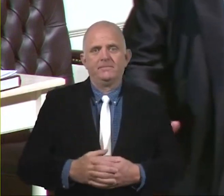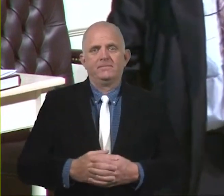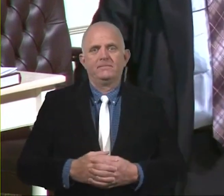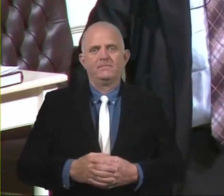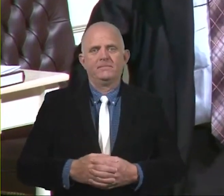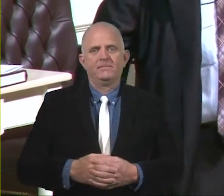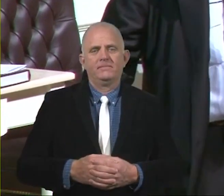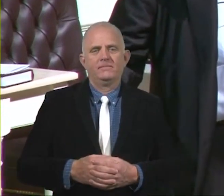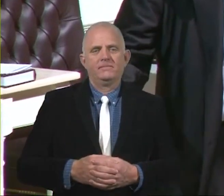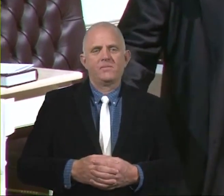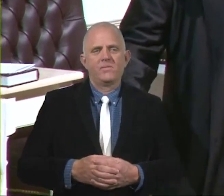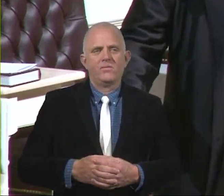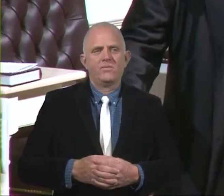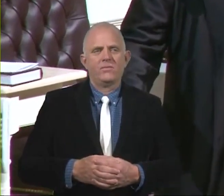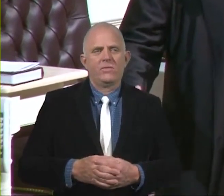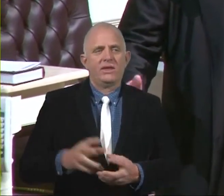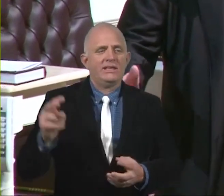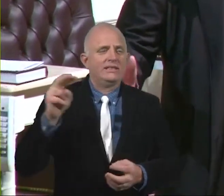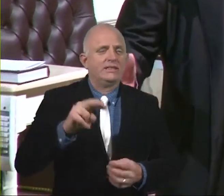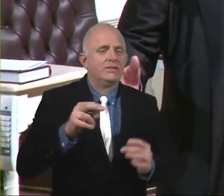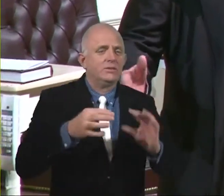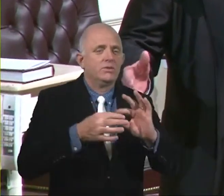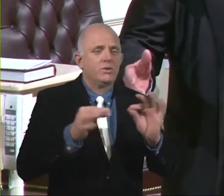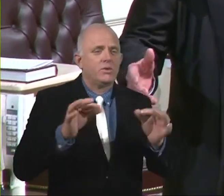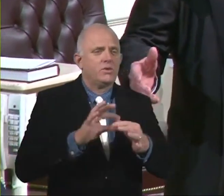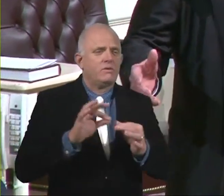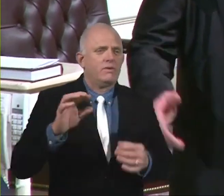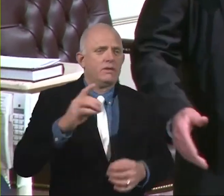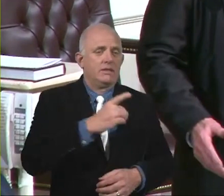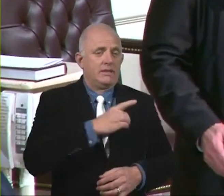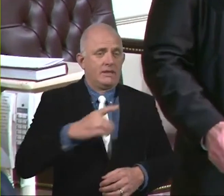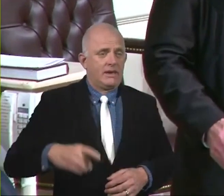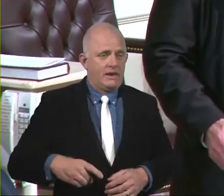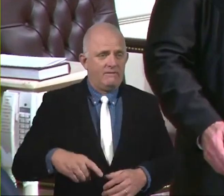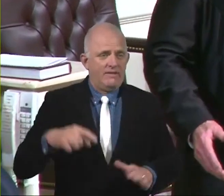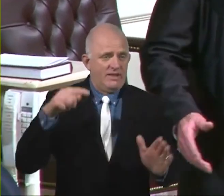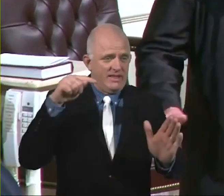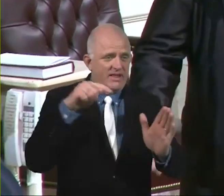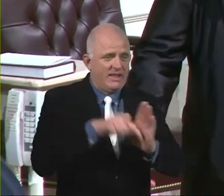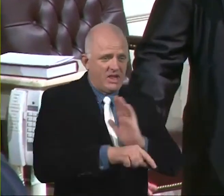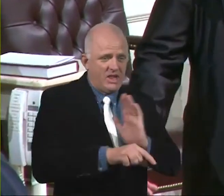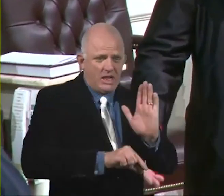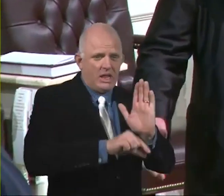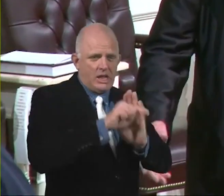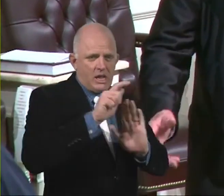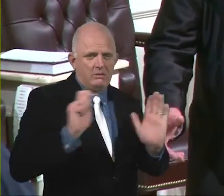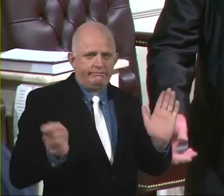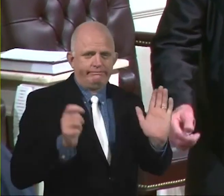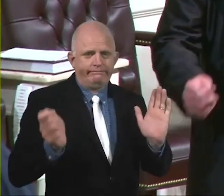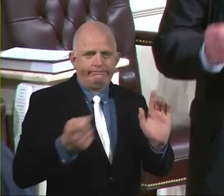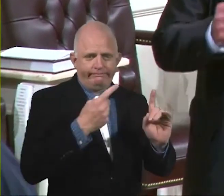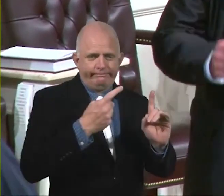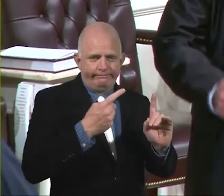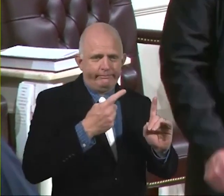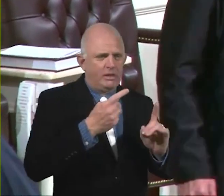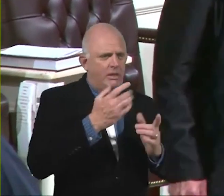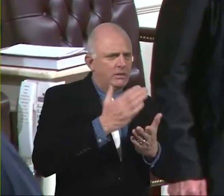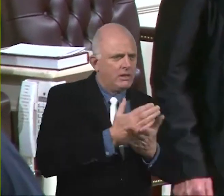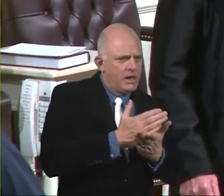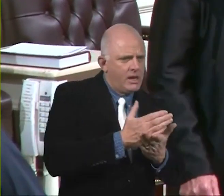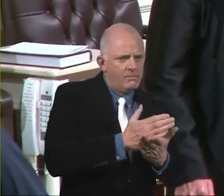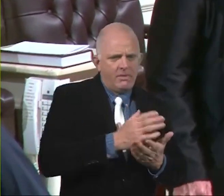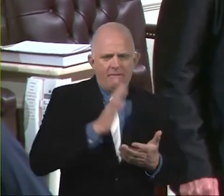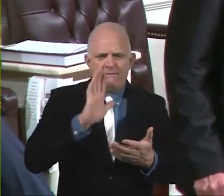Did you ever look at the story of David killing Goliath? You know, he stopped and he got 5 smooth stones out